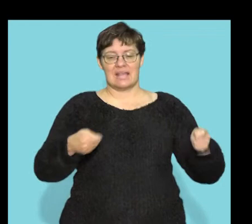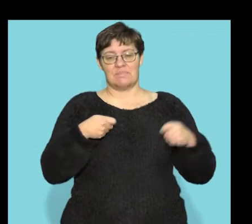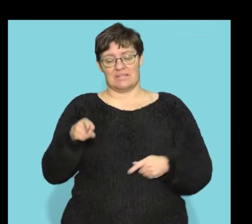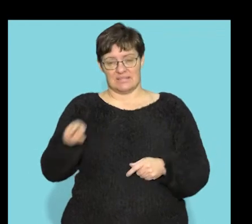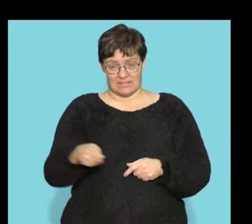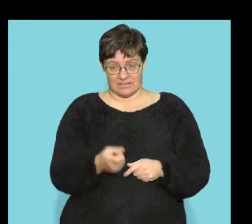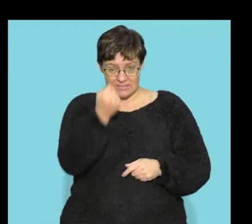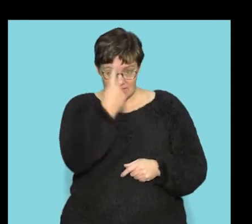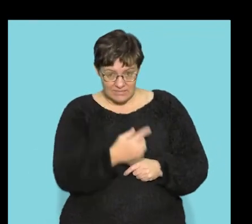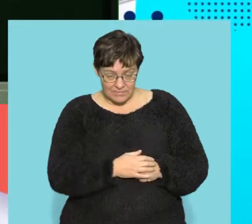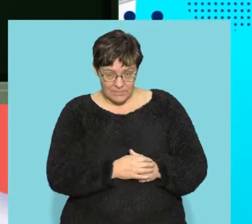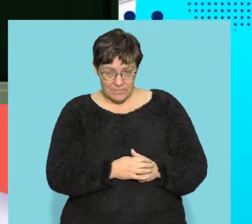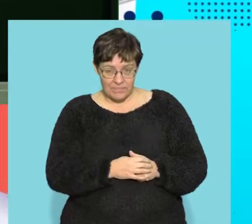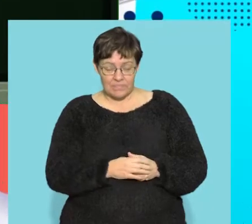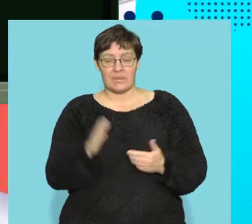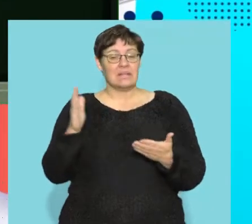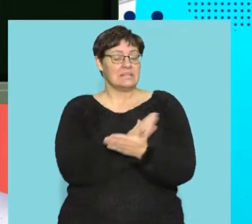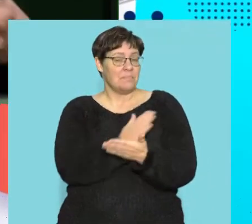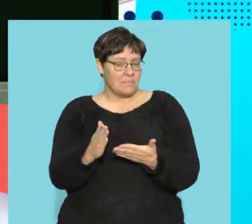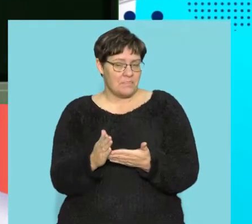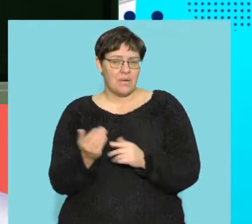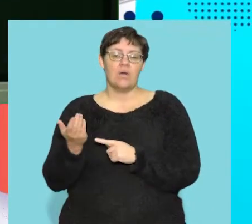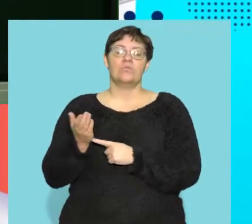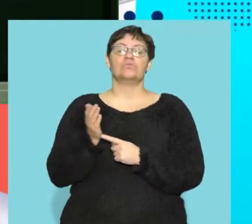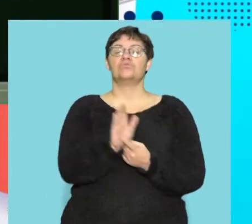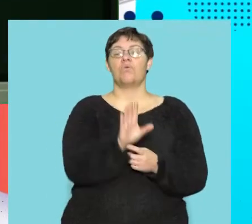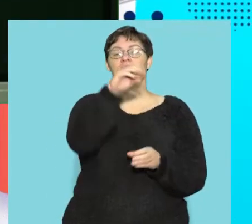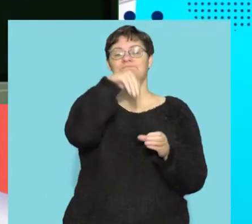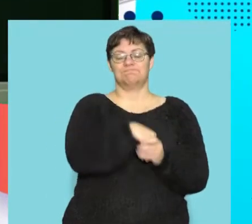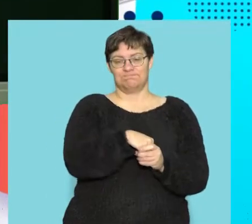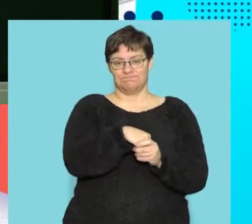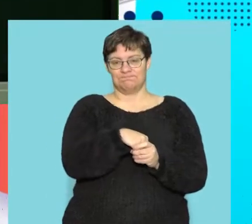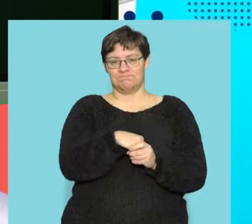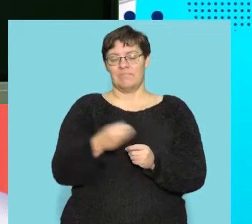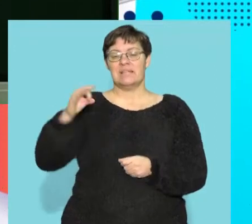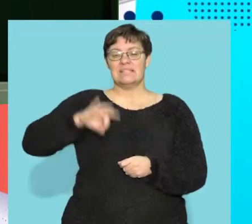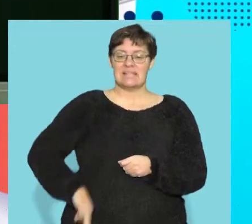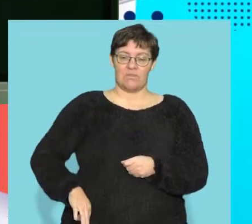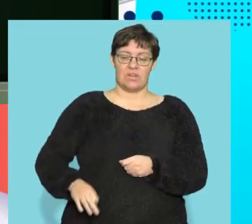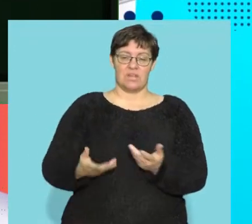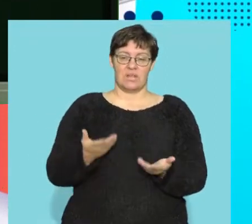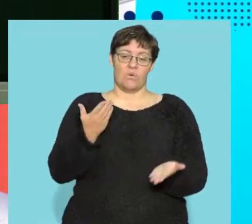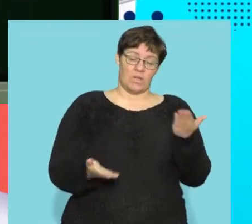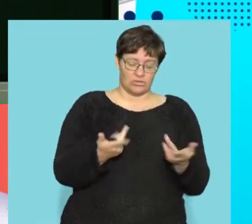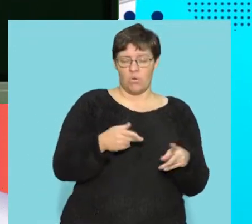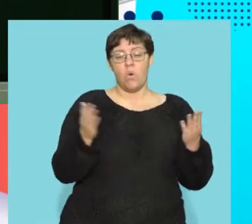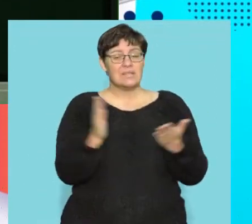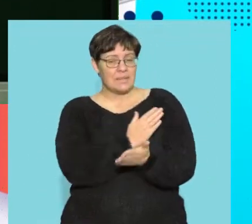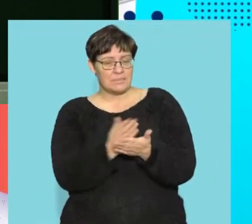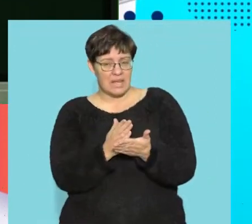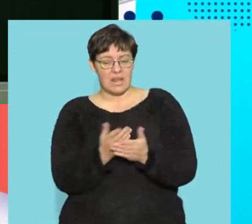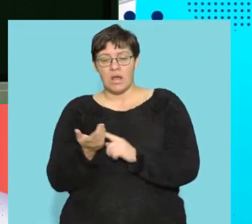that. Sometimes it is shown as part and parcel of salaries and wages, and sometimes it is shown